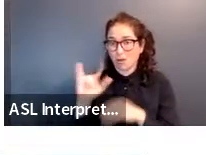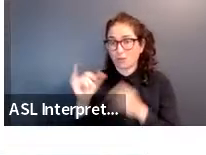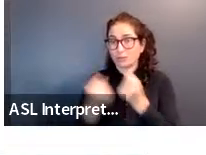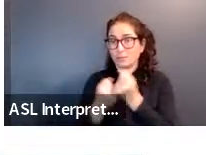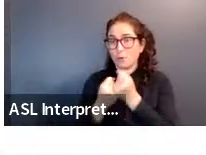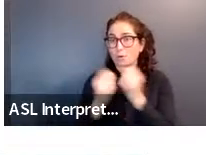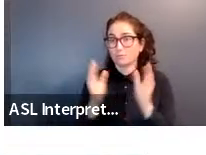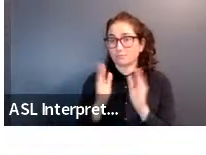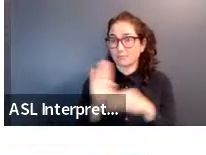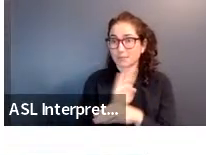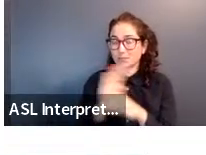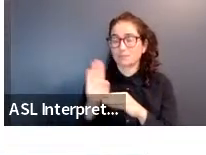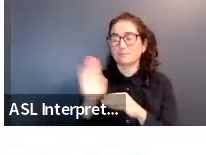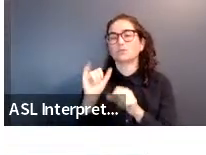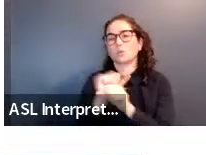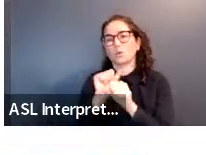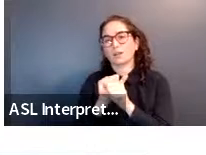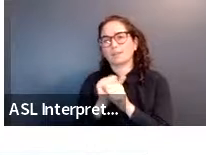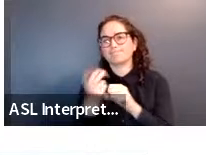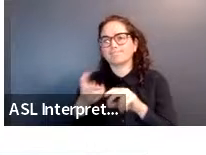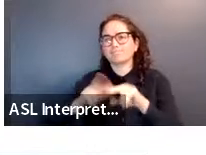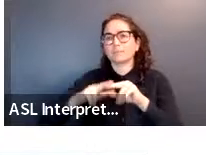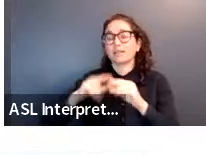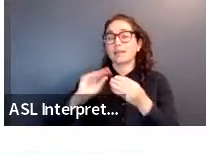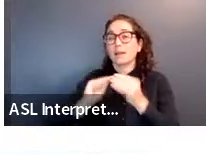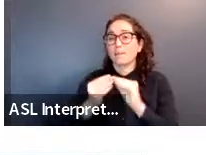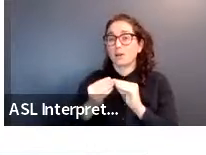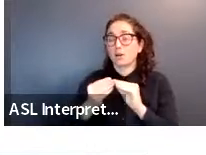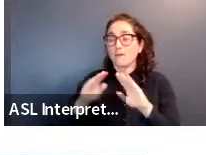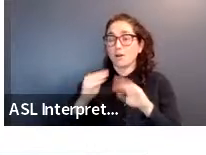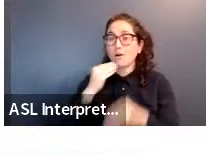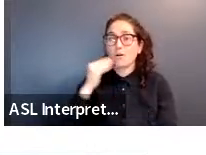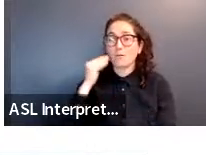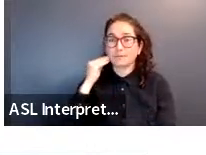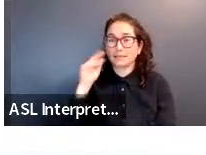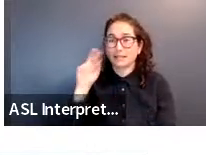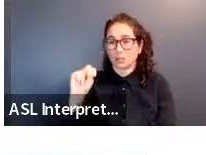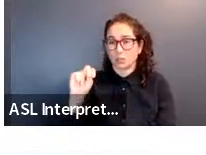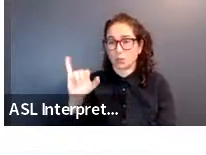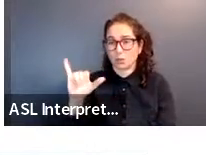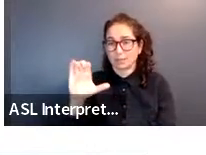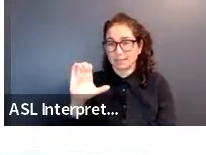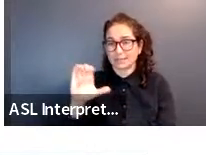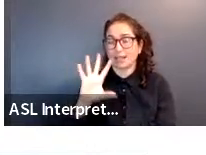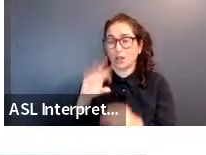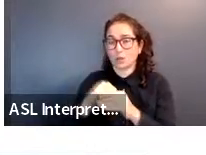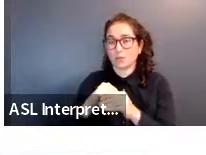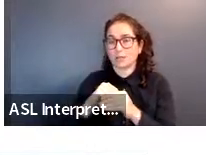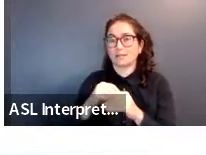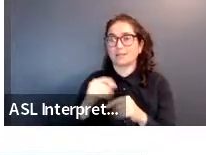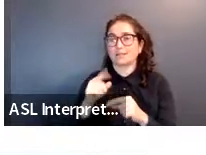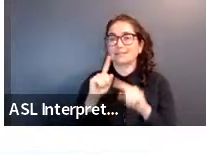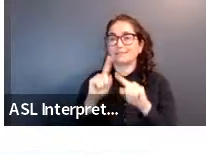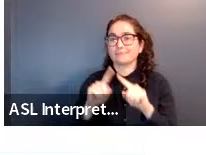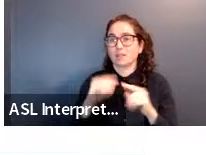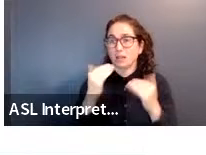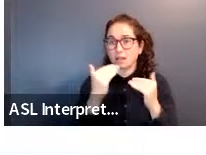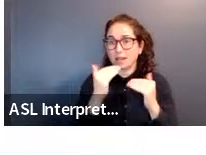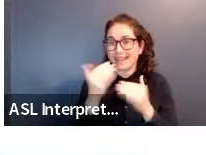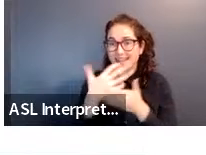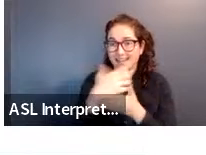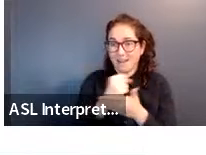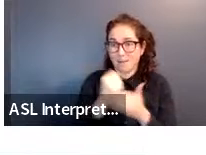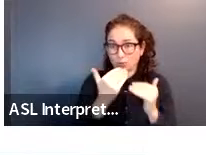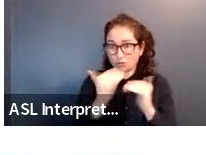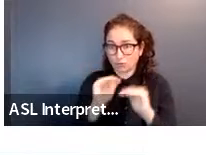are working to increase the number of homes in New York City, including income-restricted homes. To